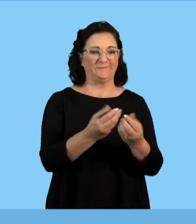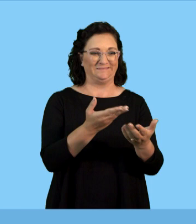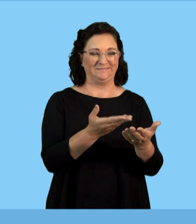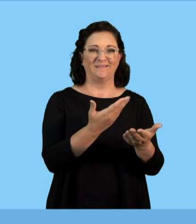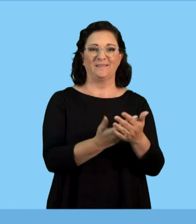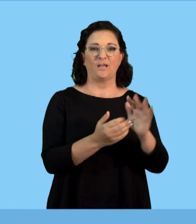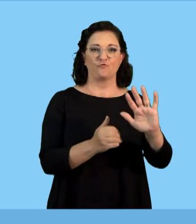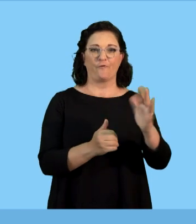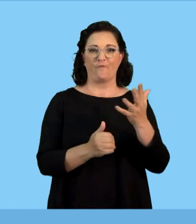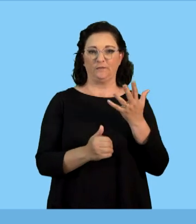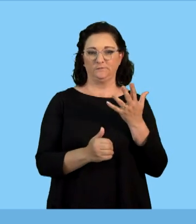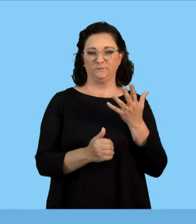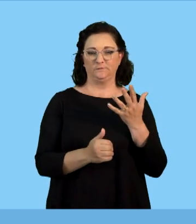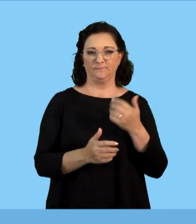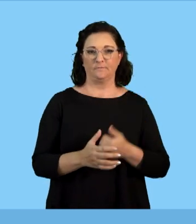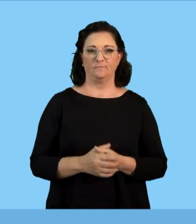reflect